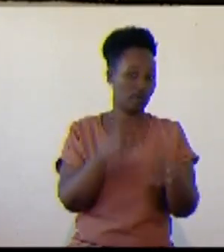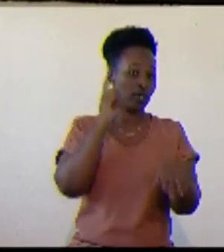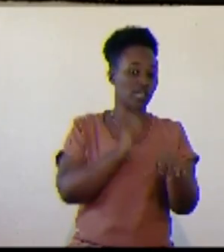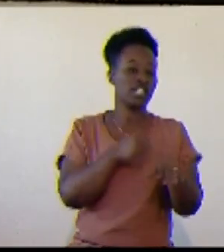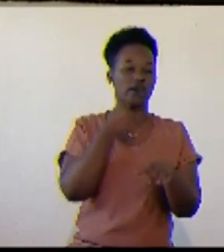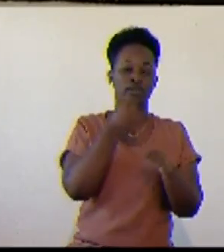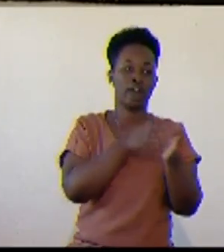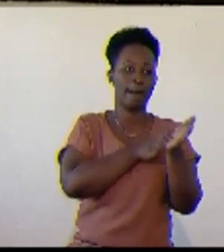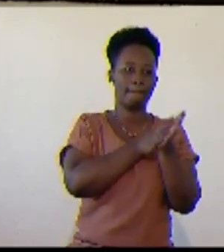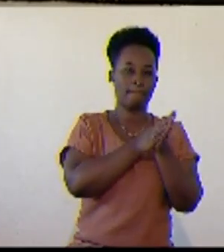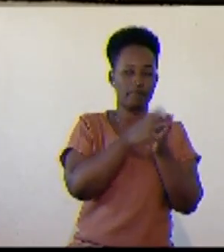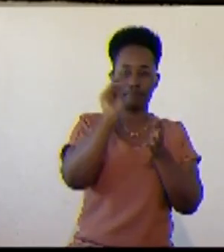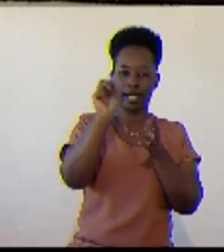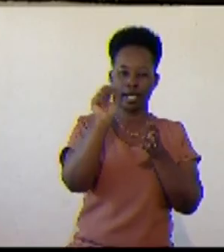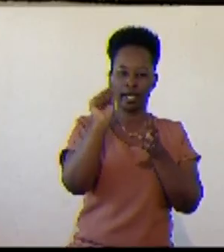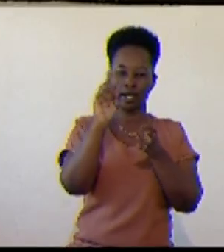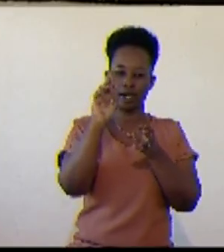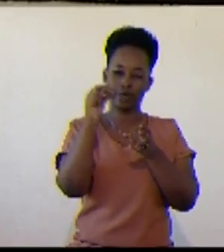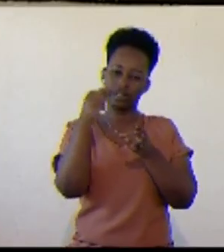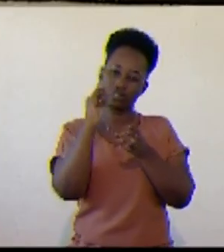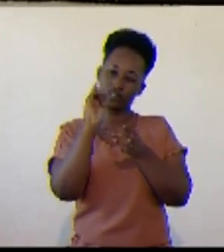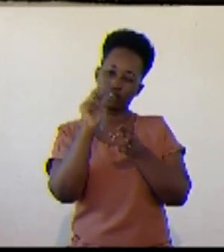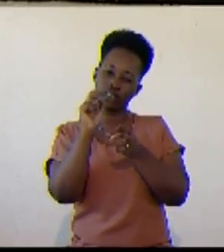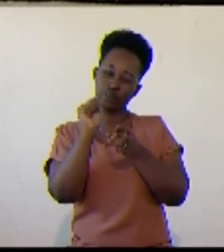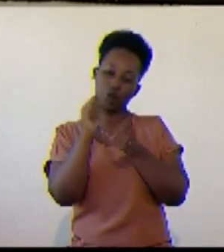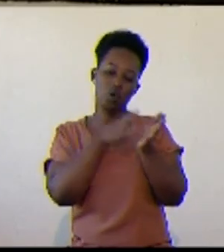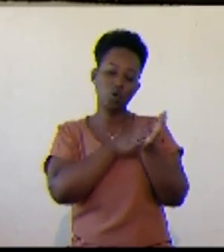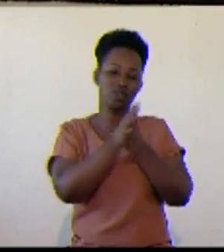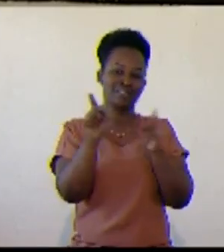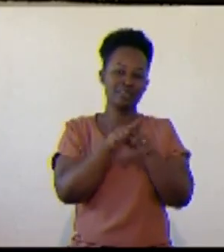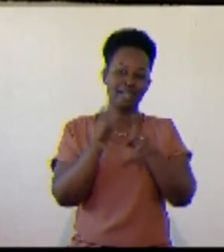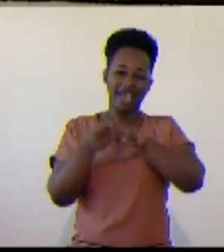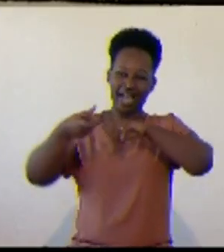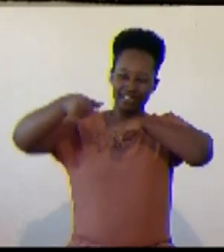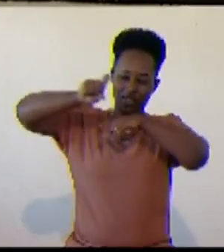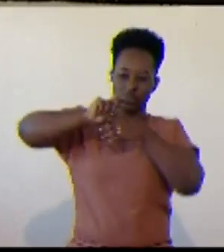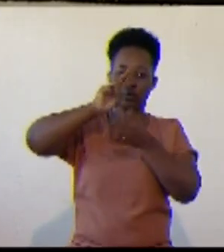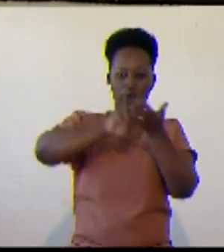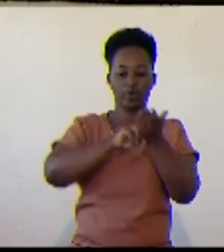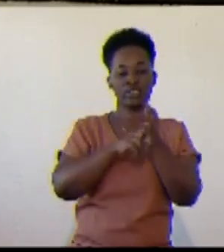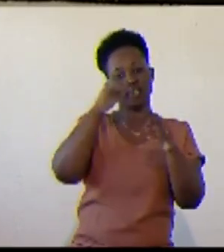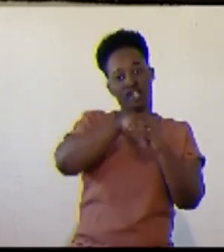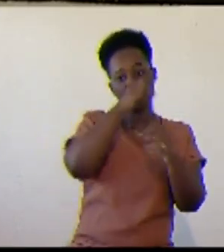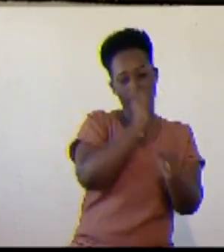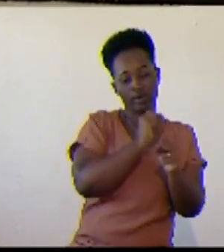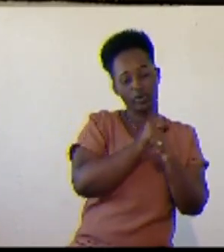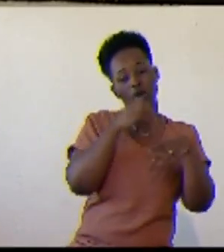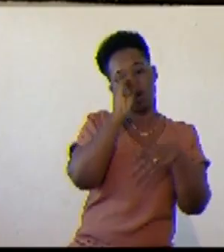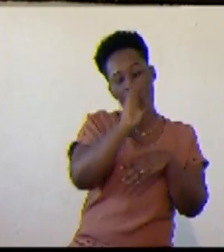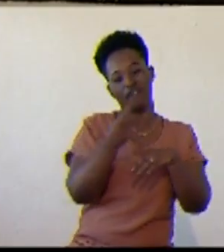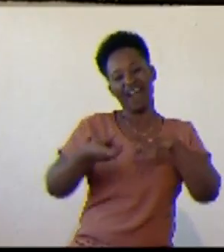are additional costs incurred in production of additional unit of output. In production of an